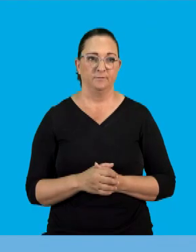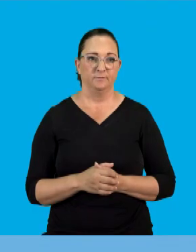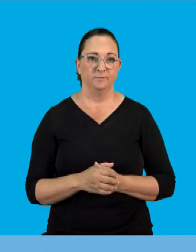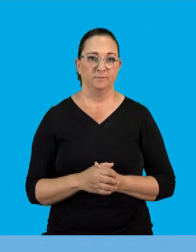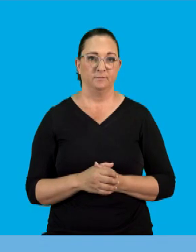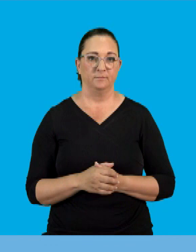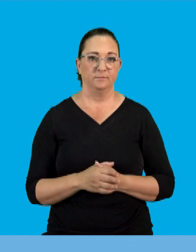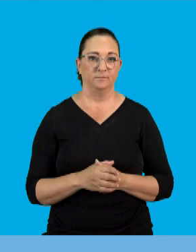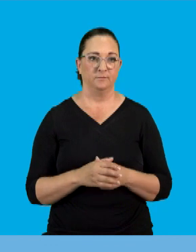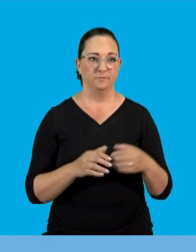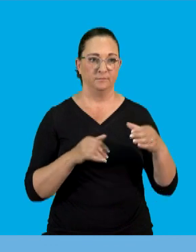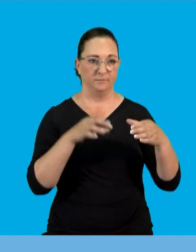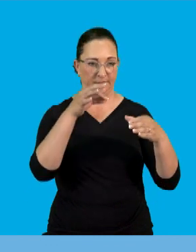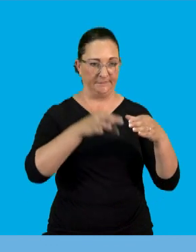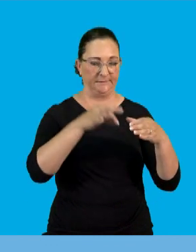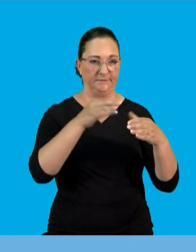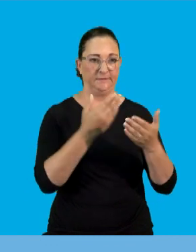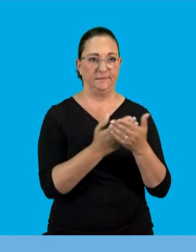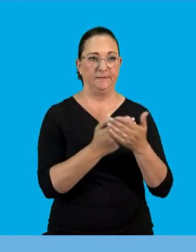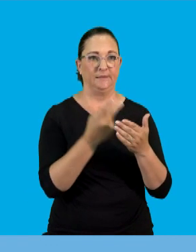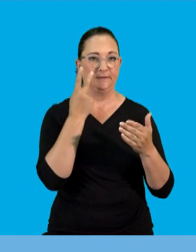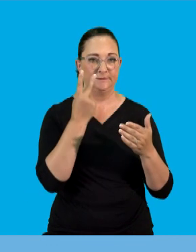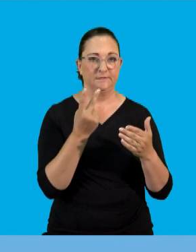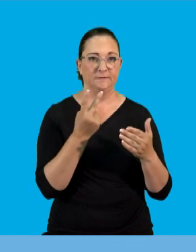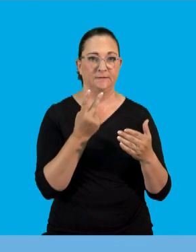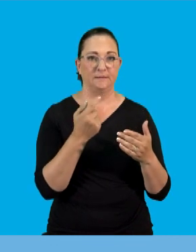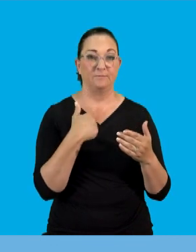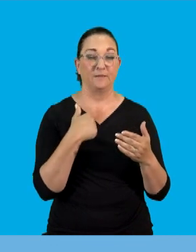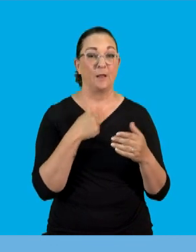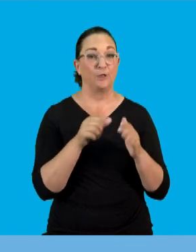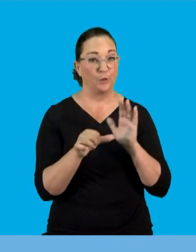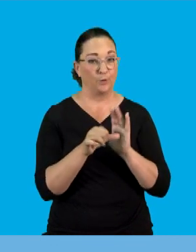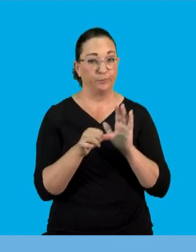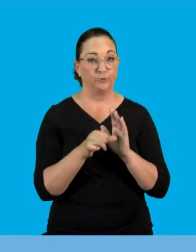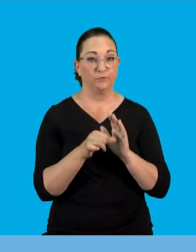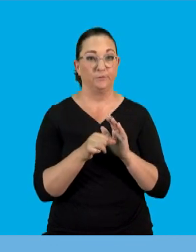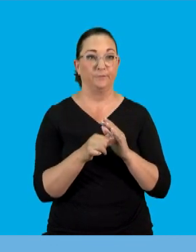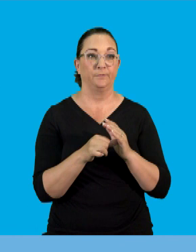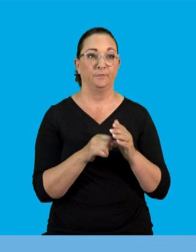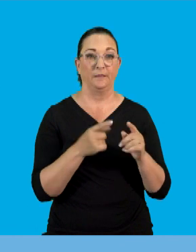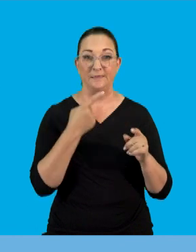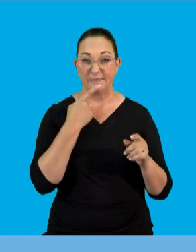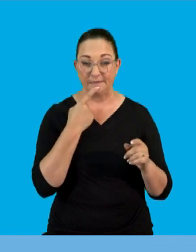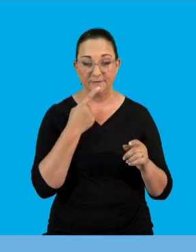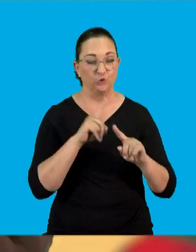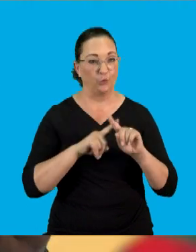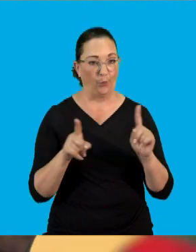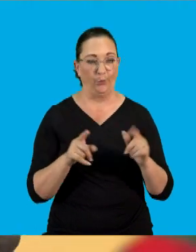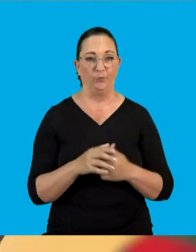paper into the substance to be tested so that we can observe the color change. I can't stress this enough. We do not taste